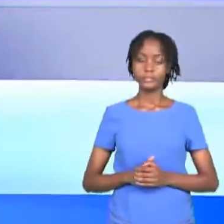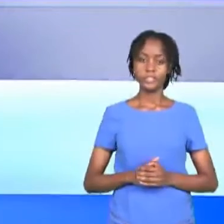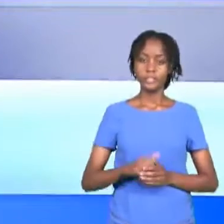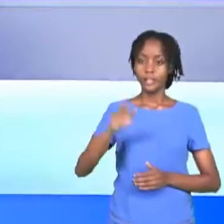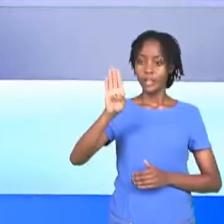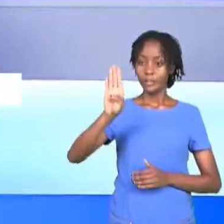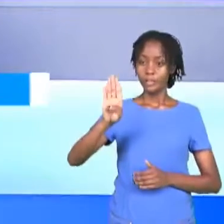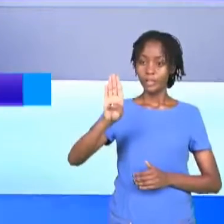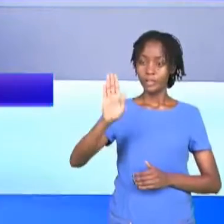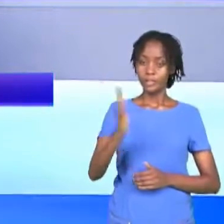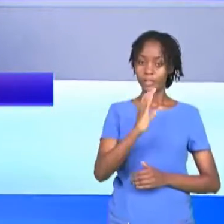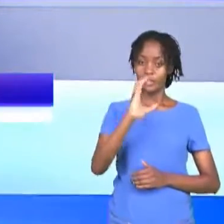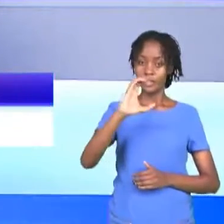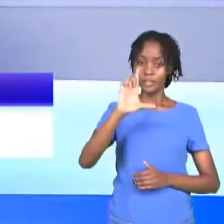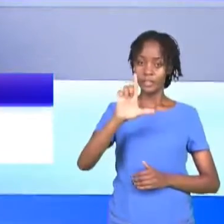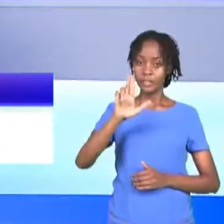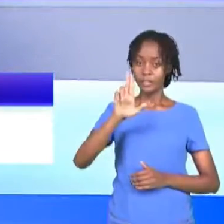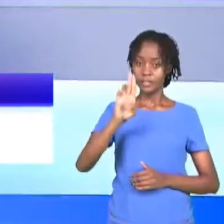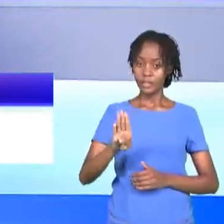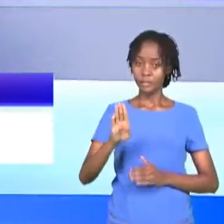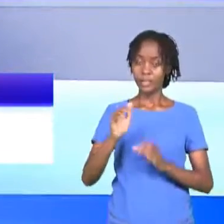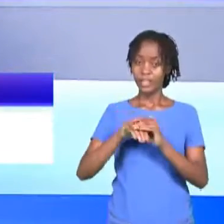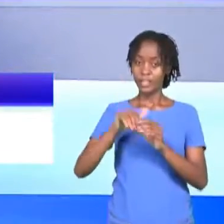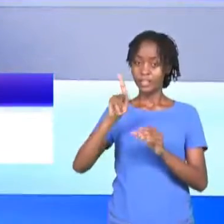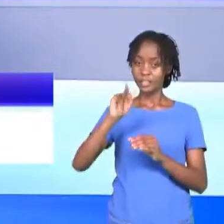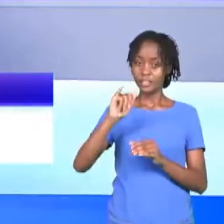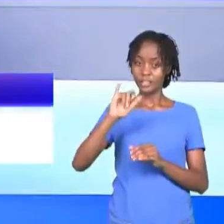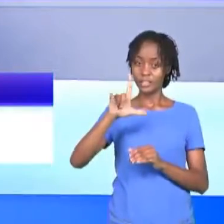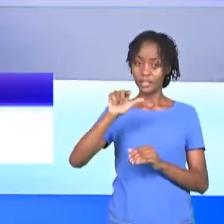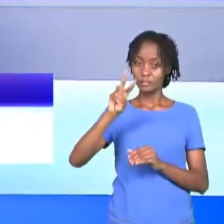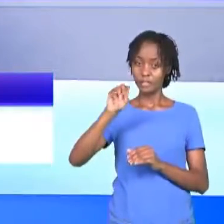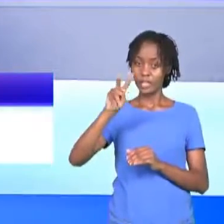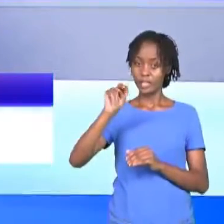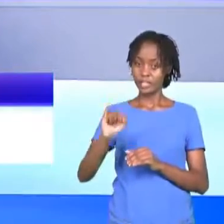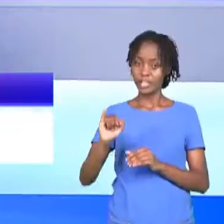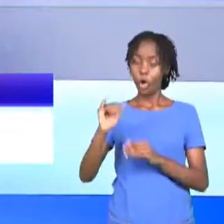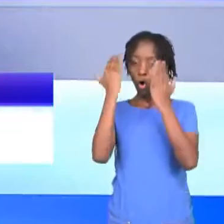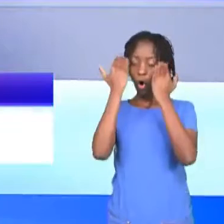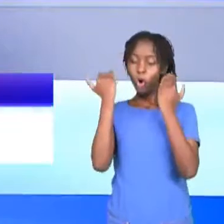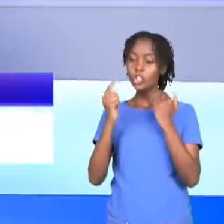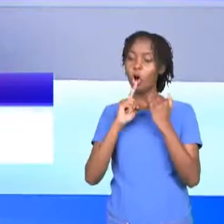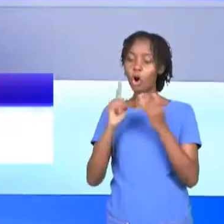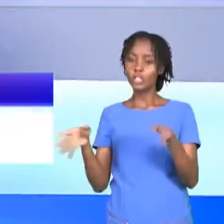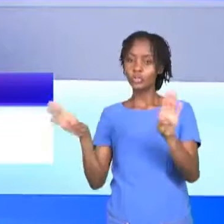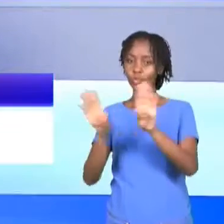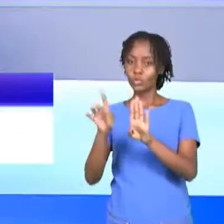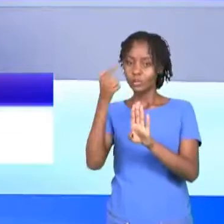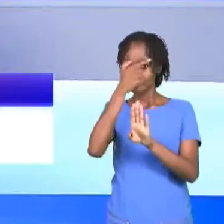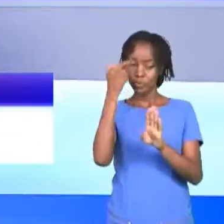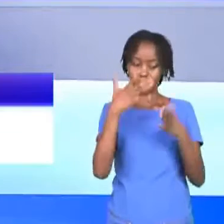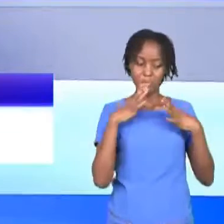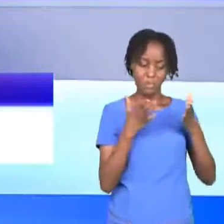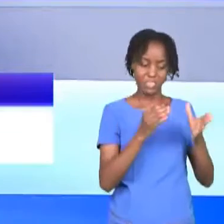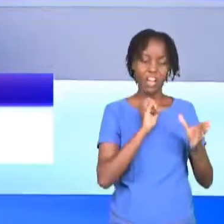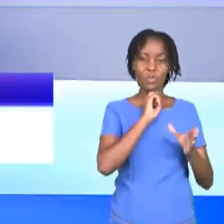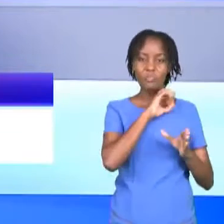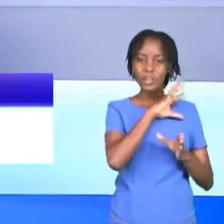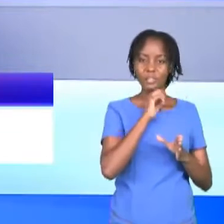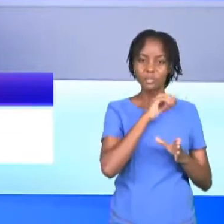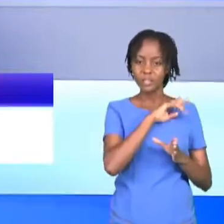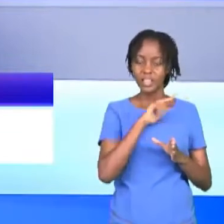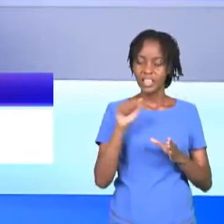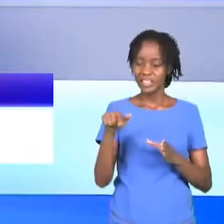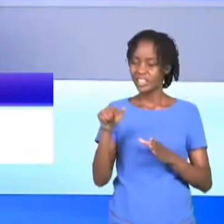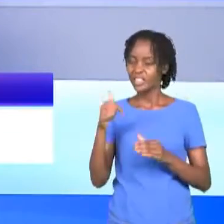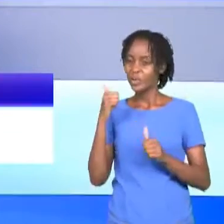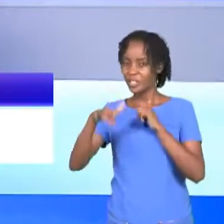in Kilimani, which was ordered to shut down last year by the court due to complaints from residents around that it was exposing them to serious